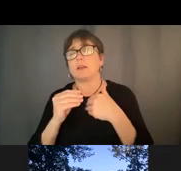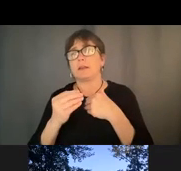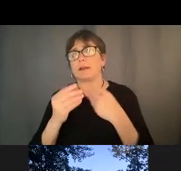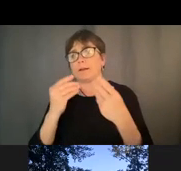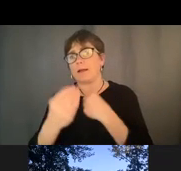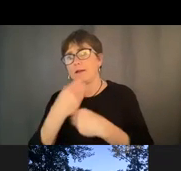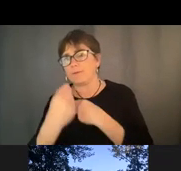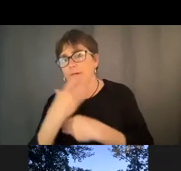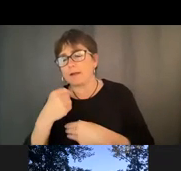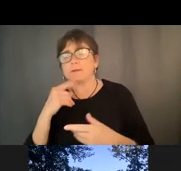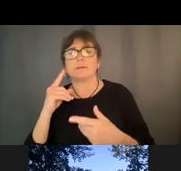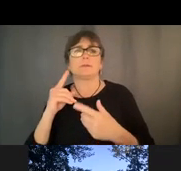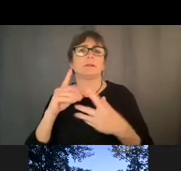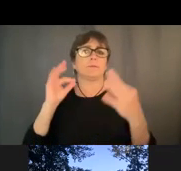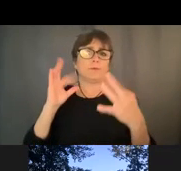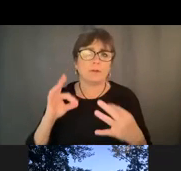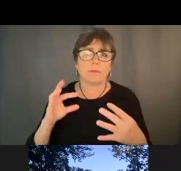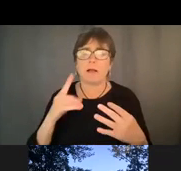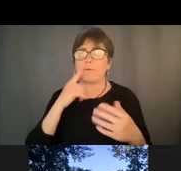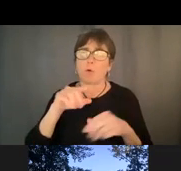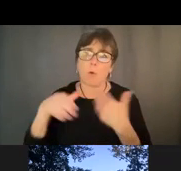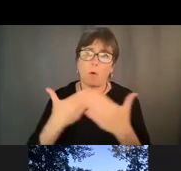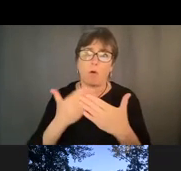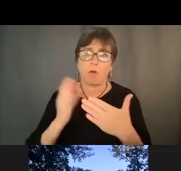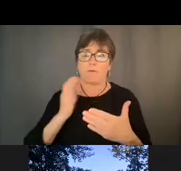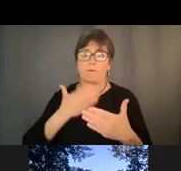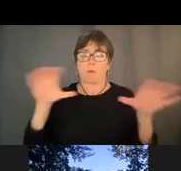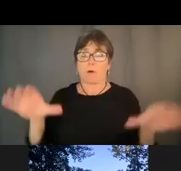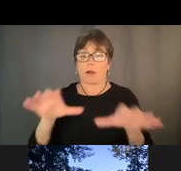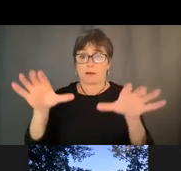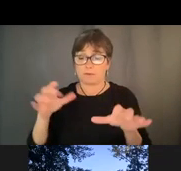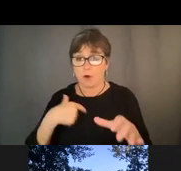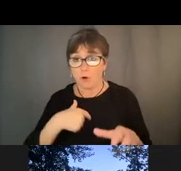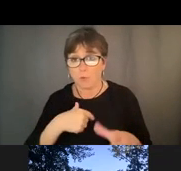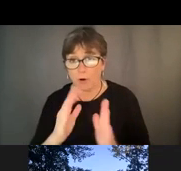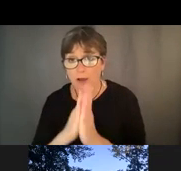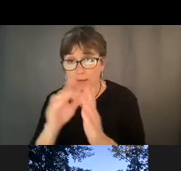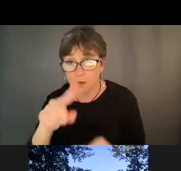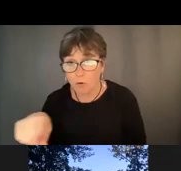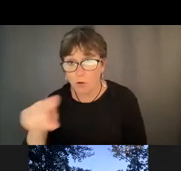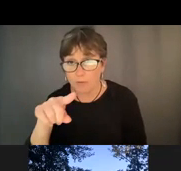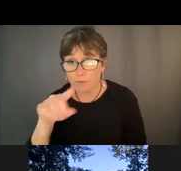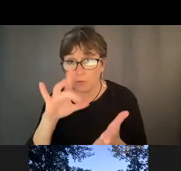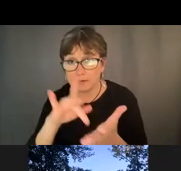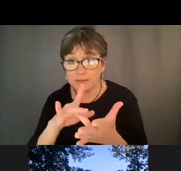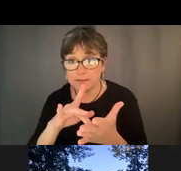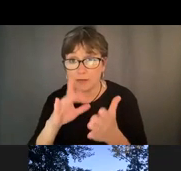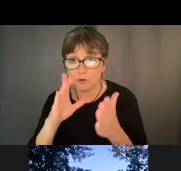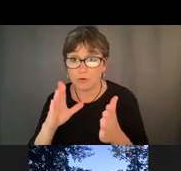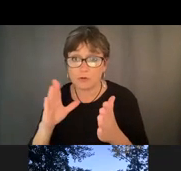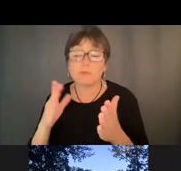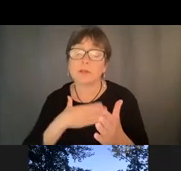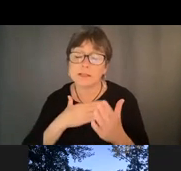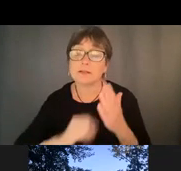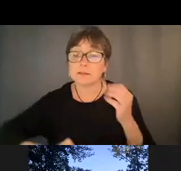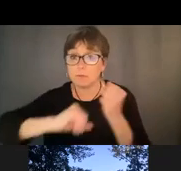asking that centers please support us in getting young adults to this table.